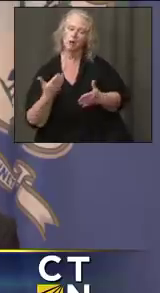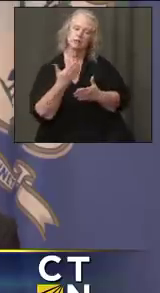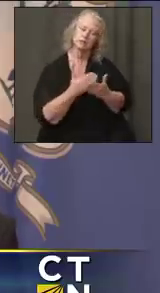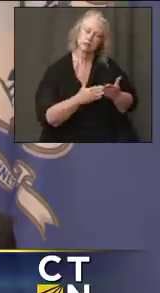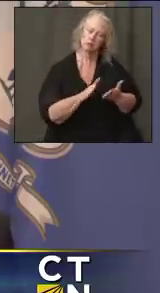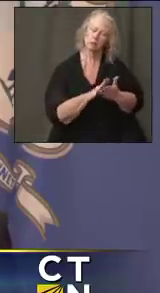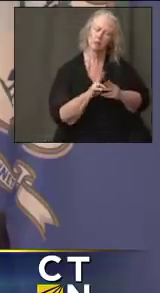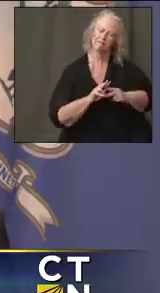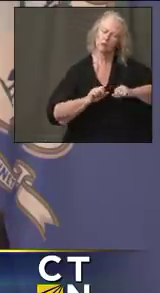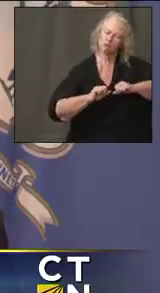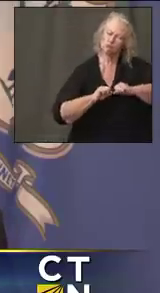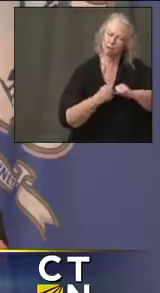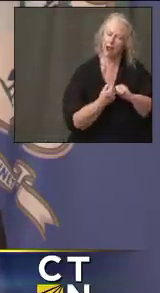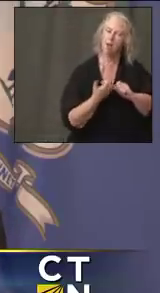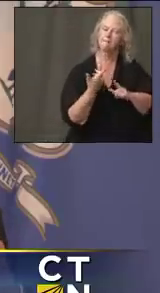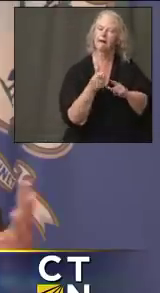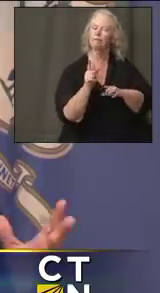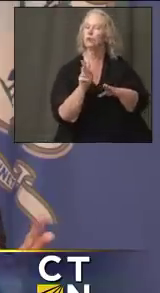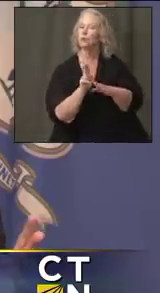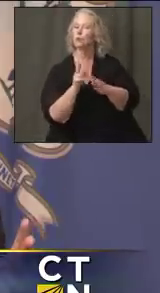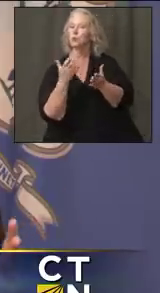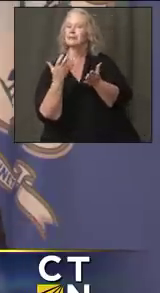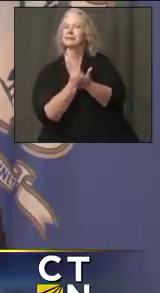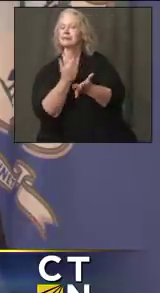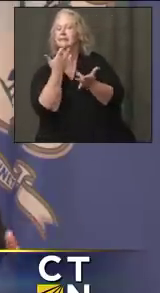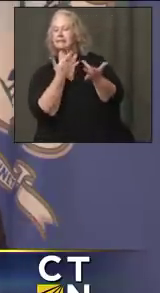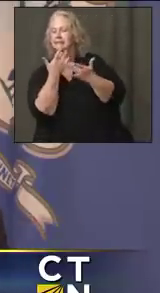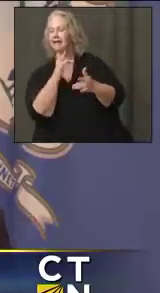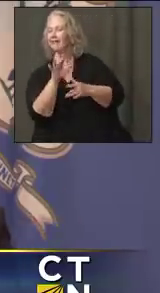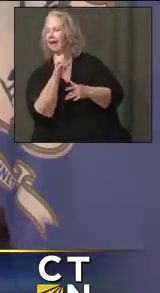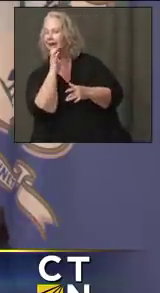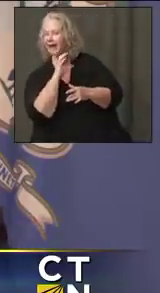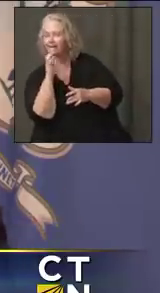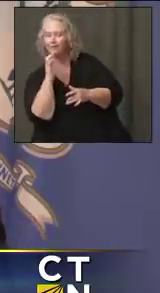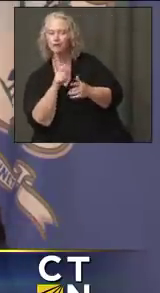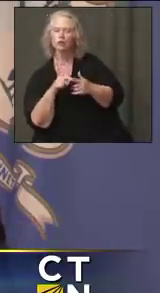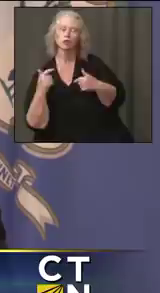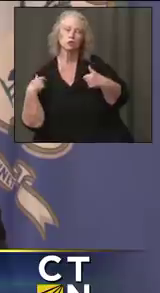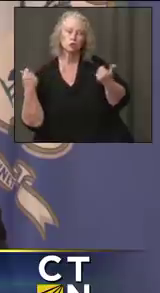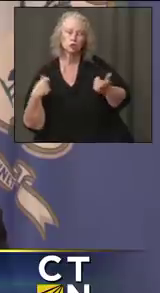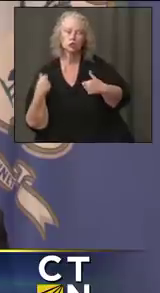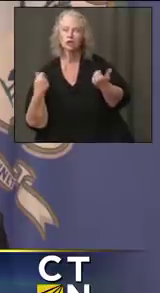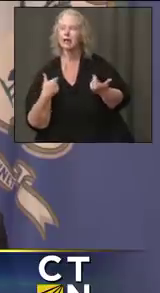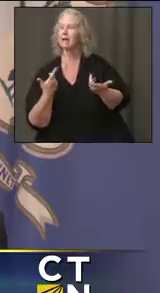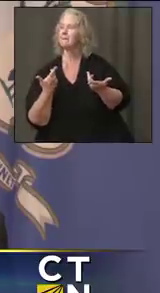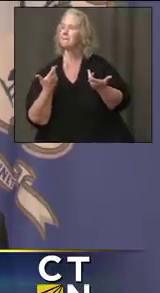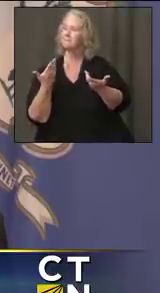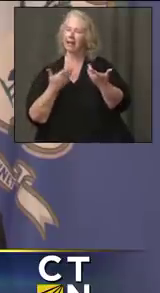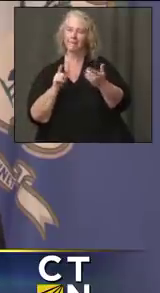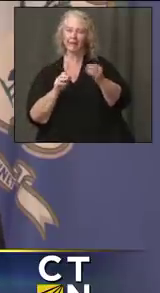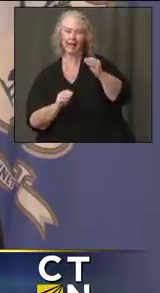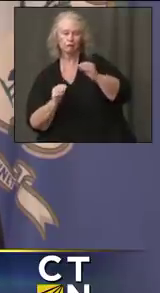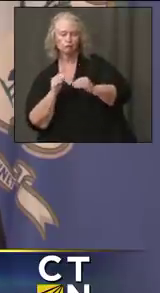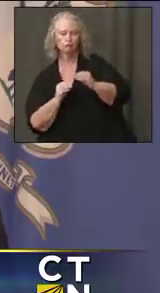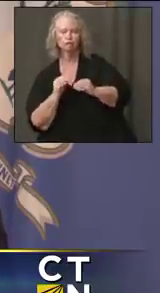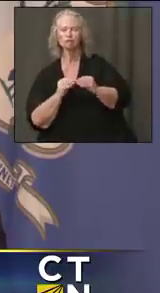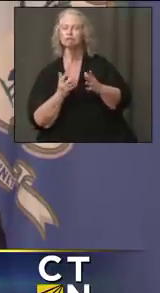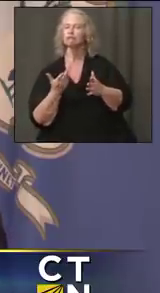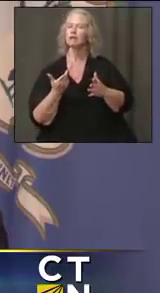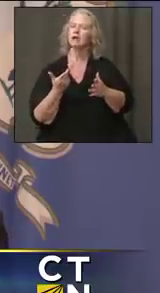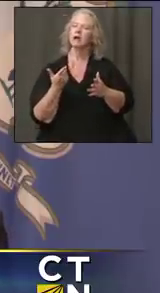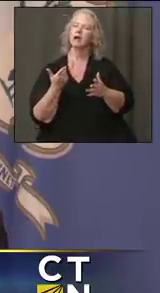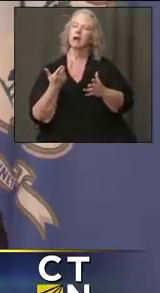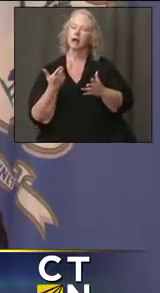They'll be probably looking at cafeterias, gyms, and other open space that we may be able to retrofit for overflow class. That'll